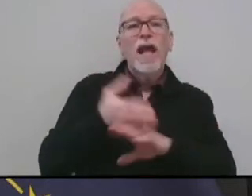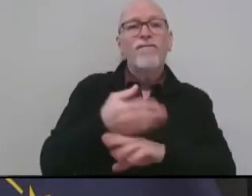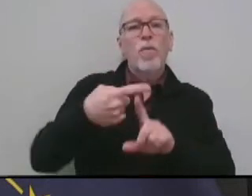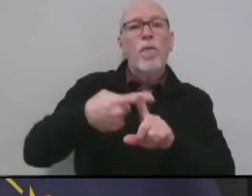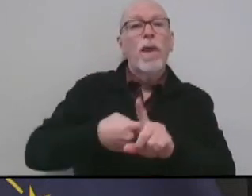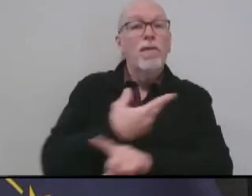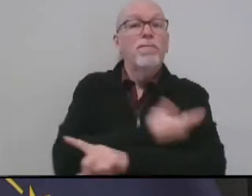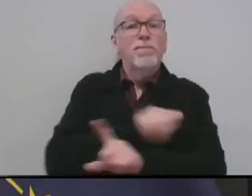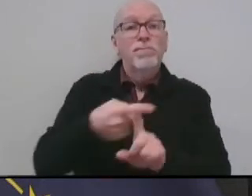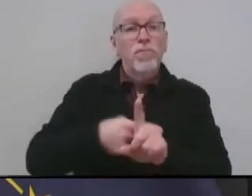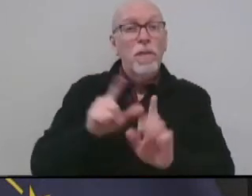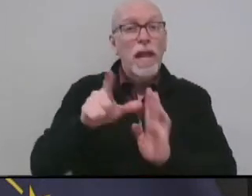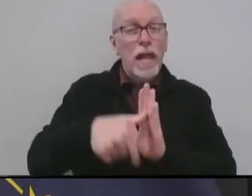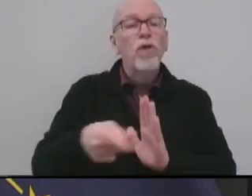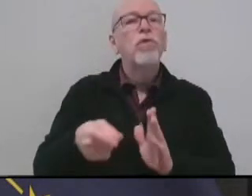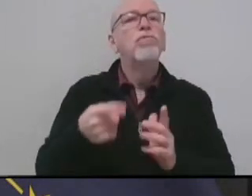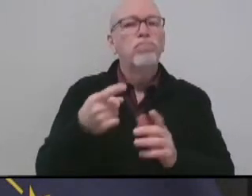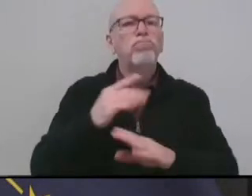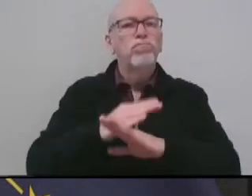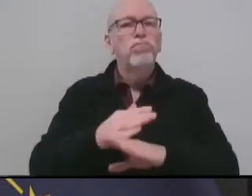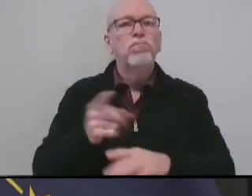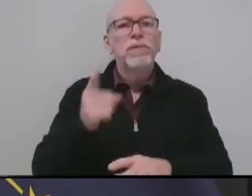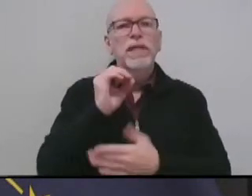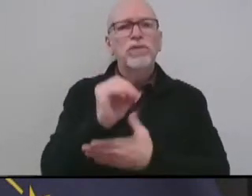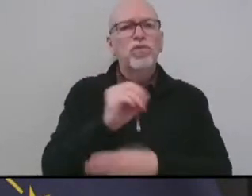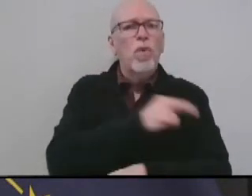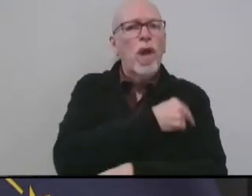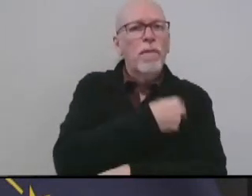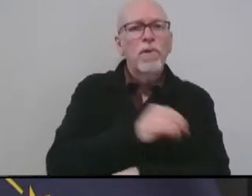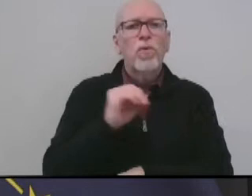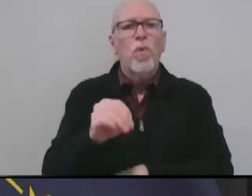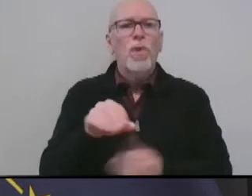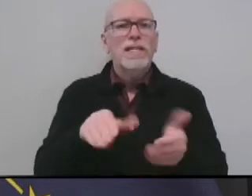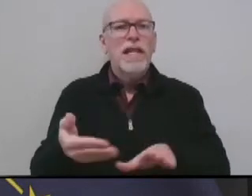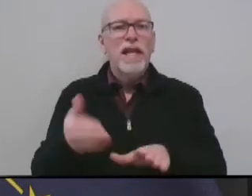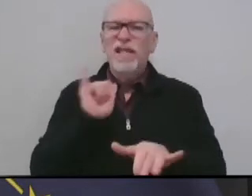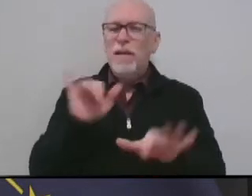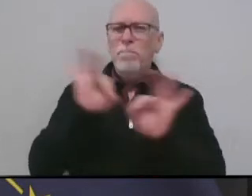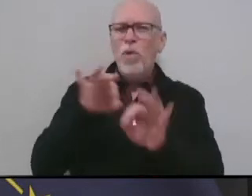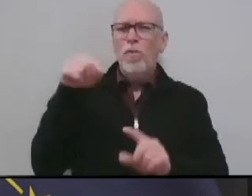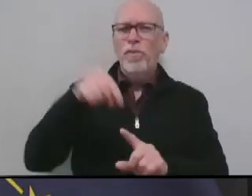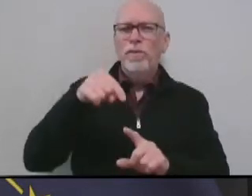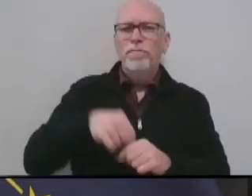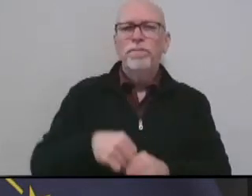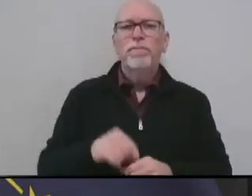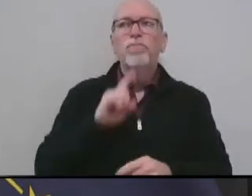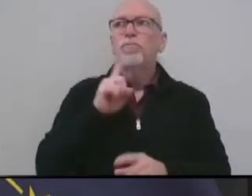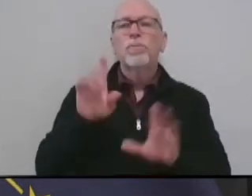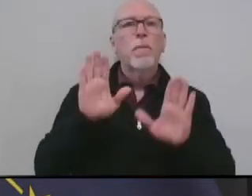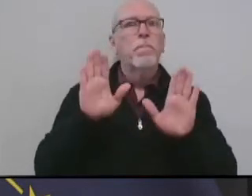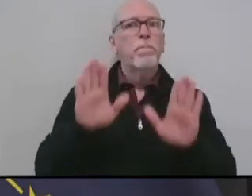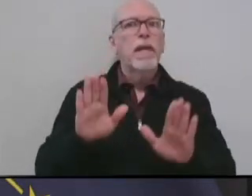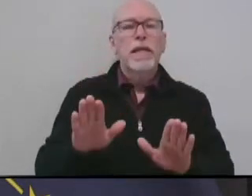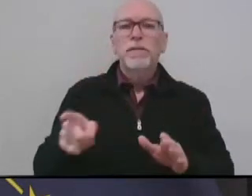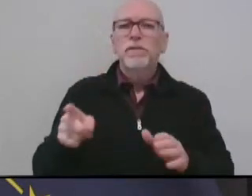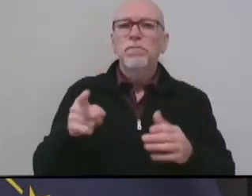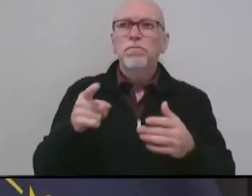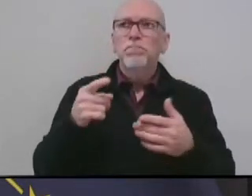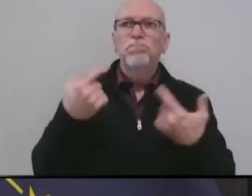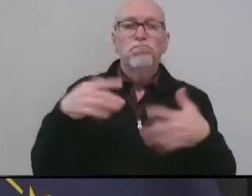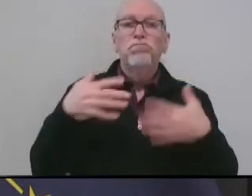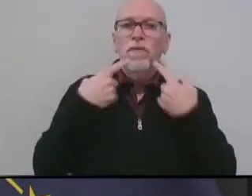and 0 hospitalizations or deaths, which is exactly what we want to see. This is an amazingly effective